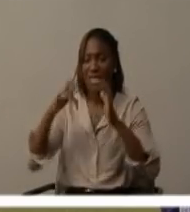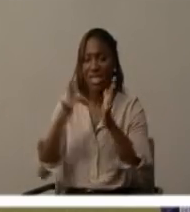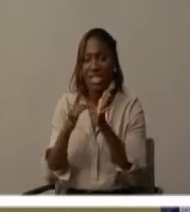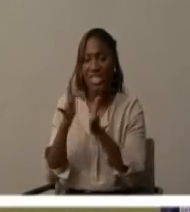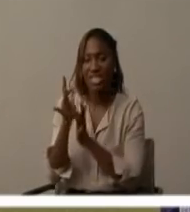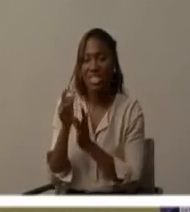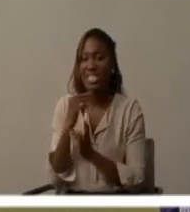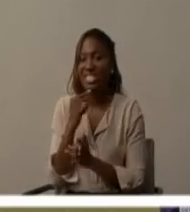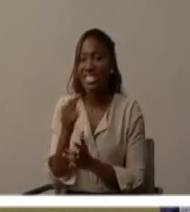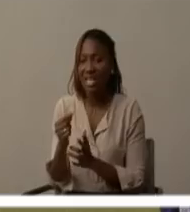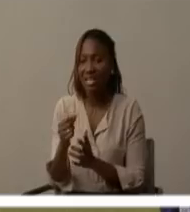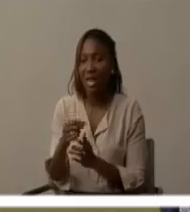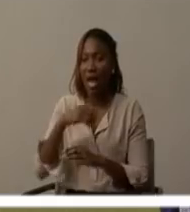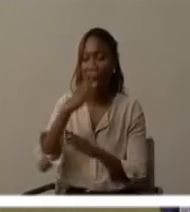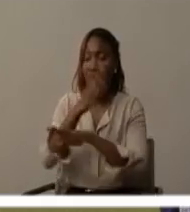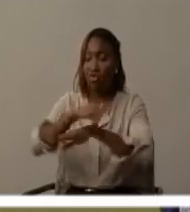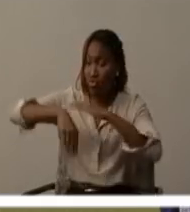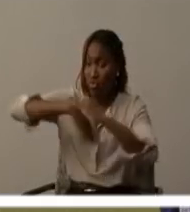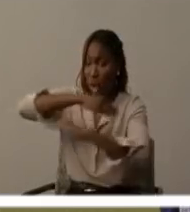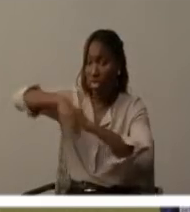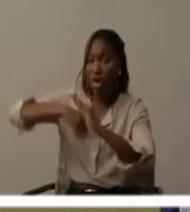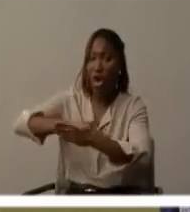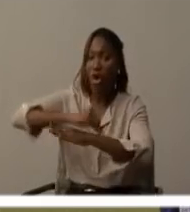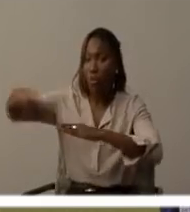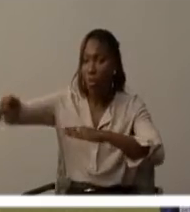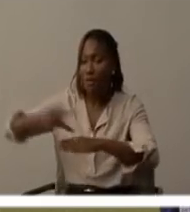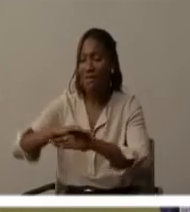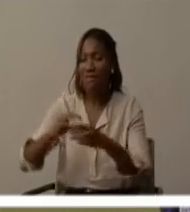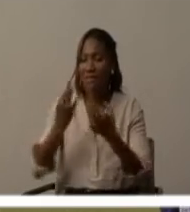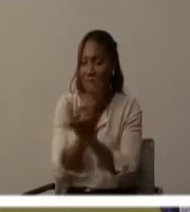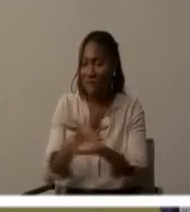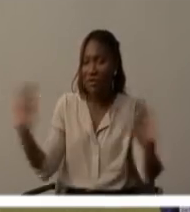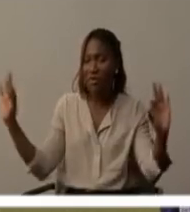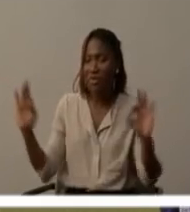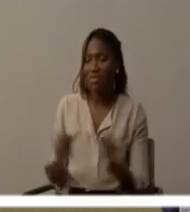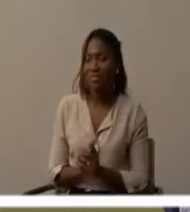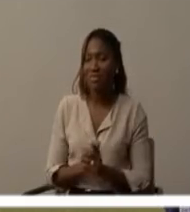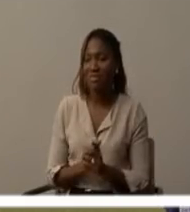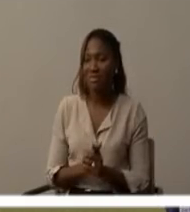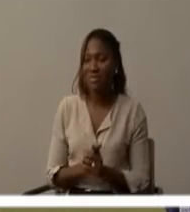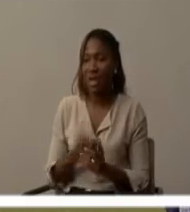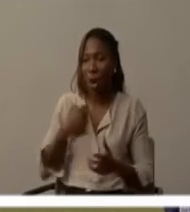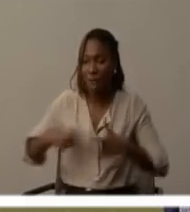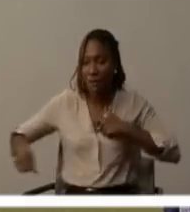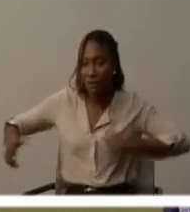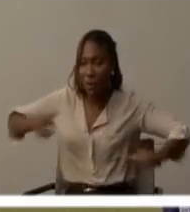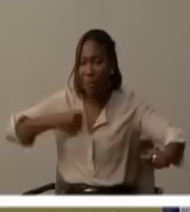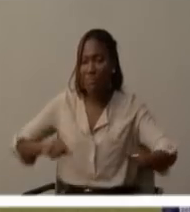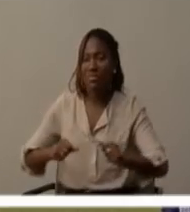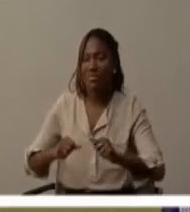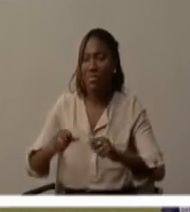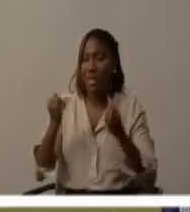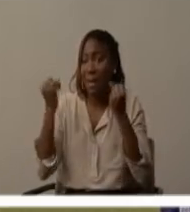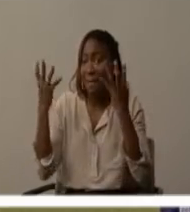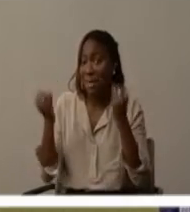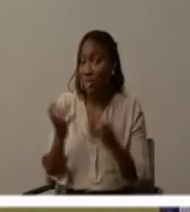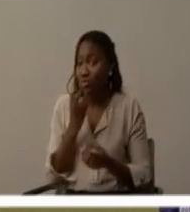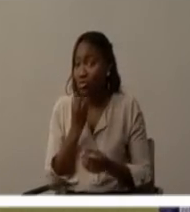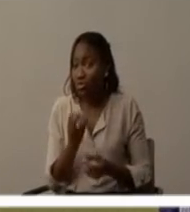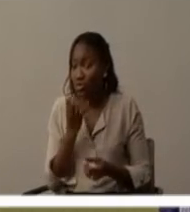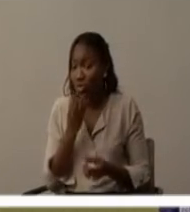them, "Unbind him, let him go free." Many of the Jews who had come to visit Mary